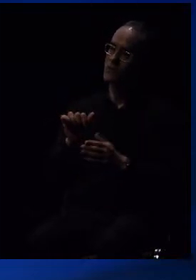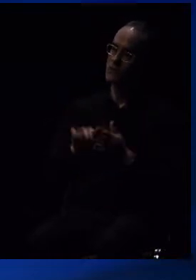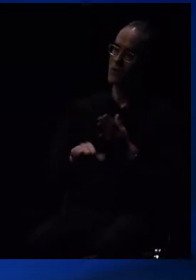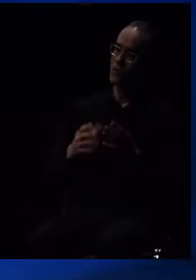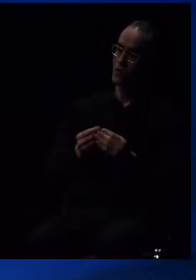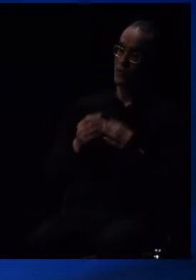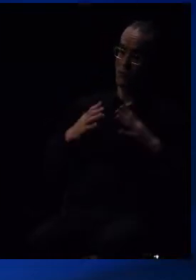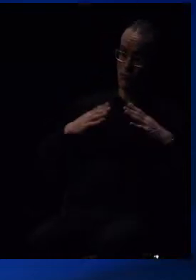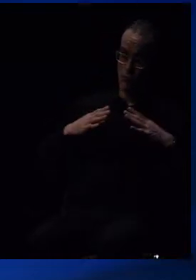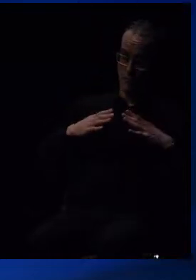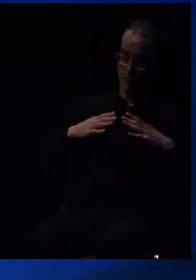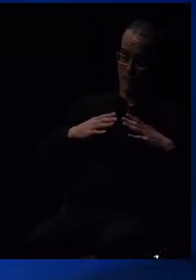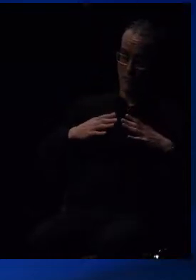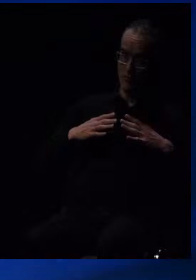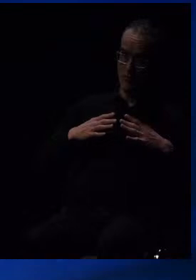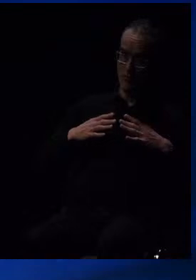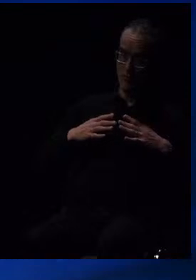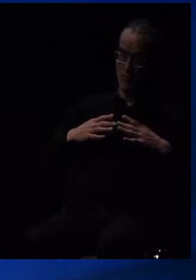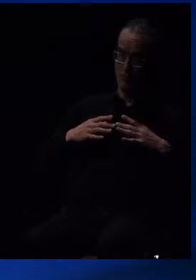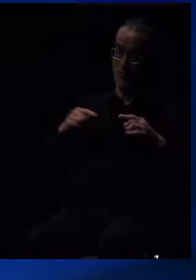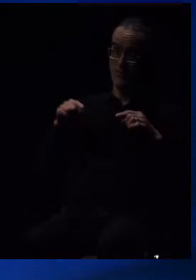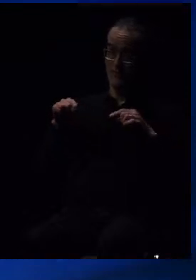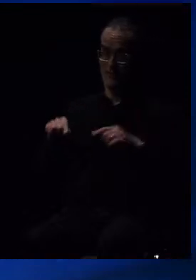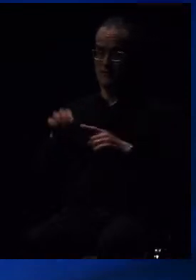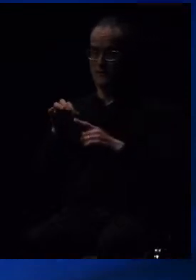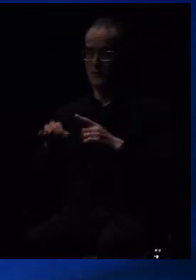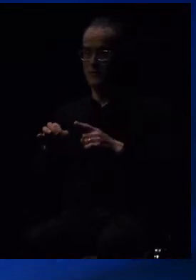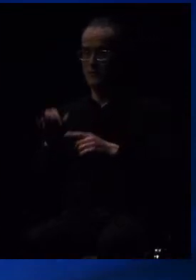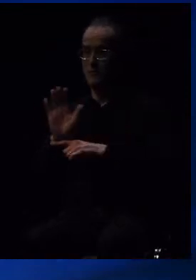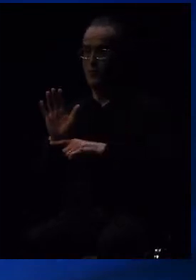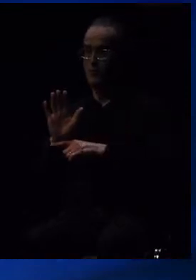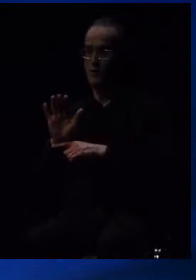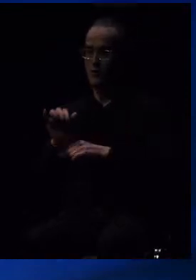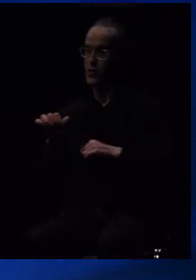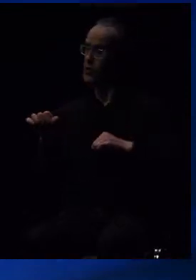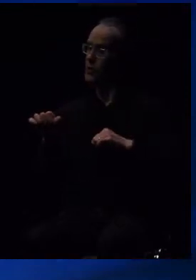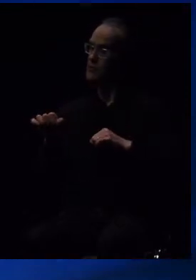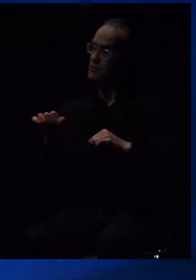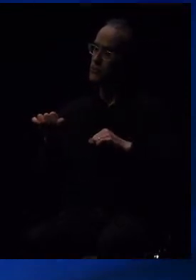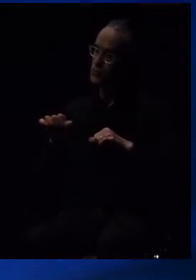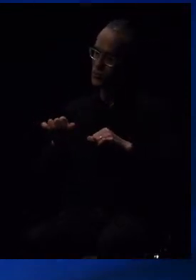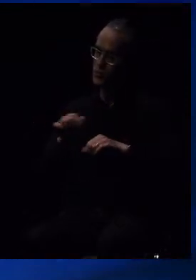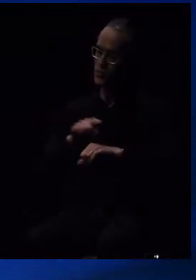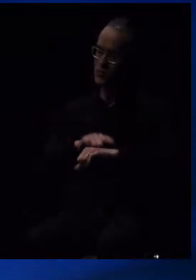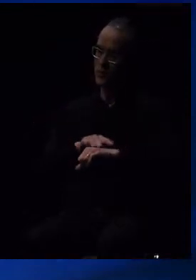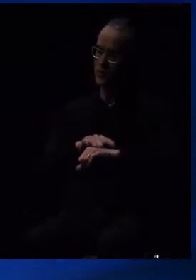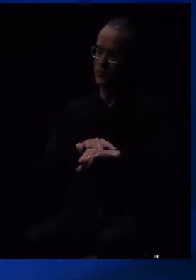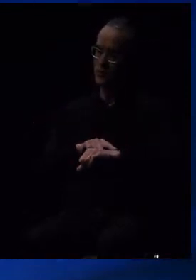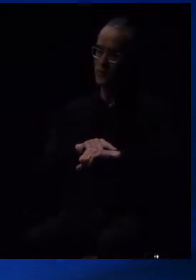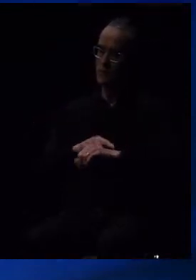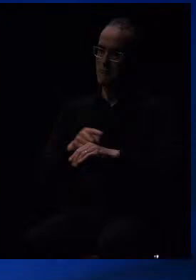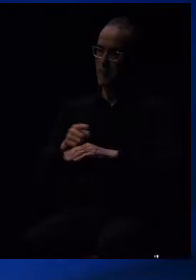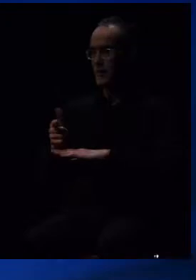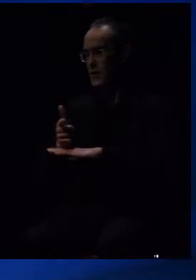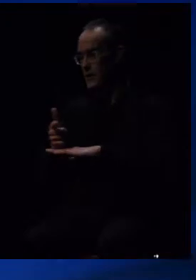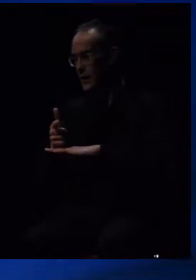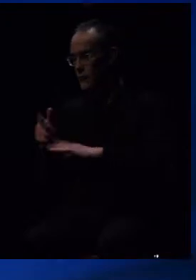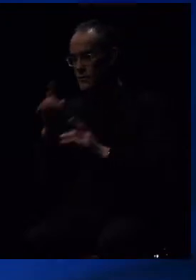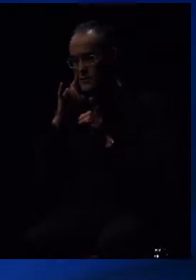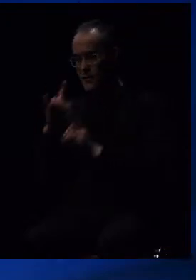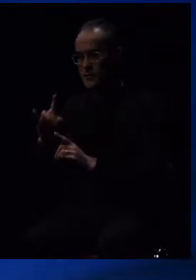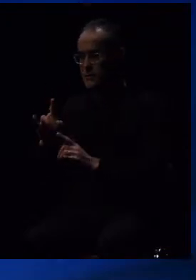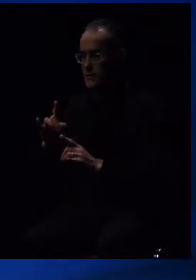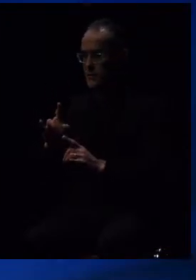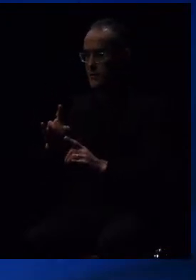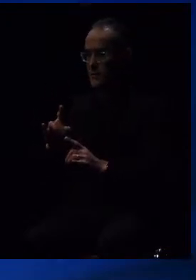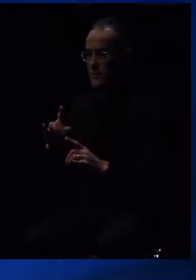but on this particular movie we didn't have much time for this kind of camera tests, but there's